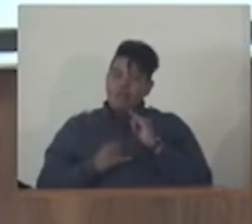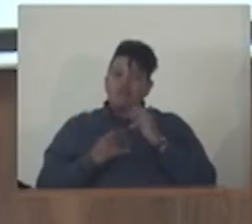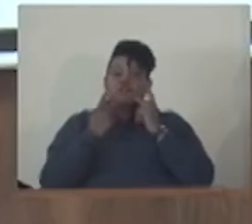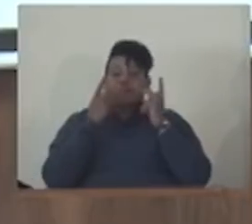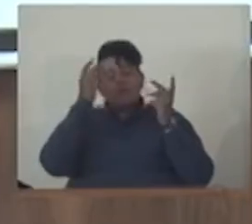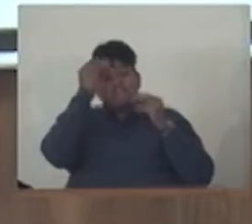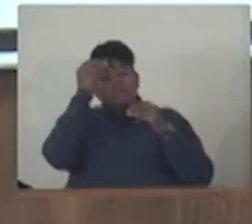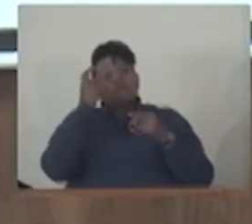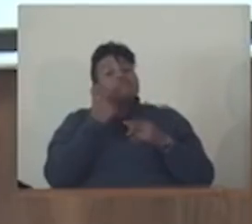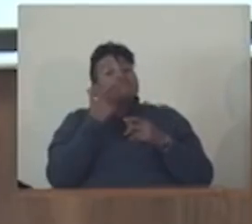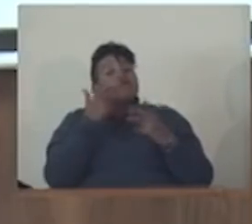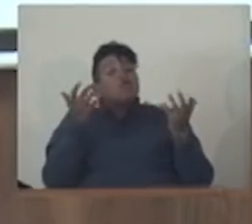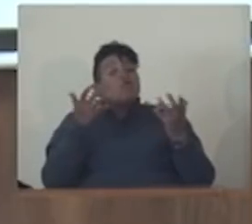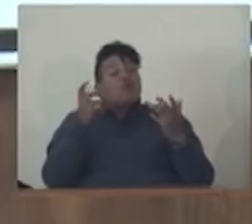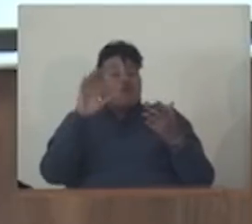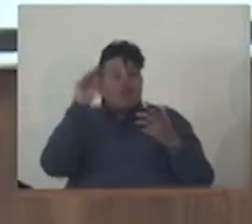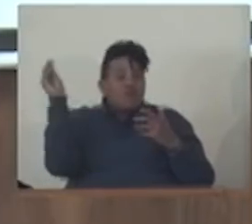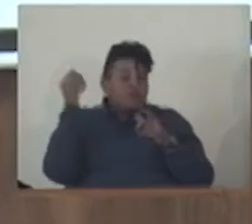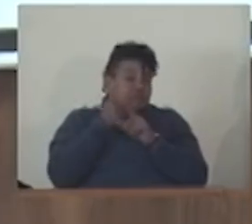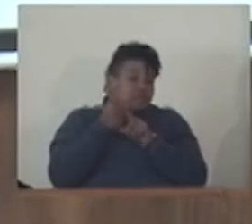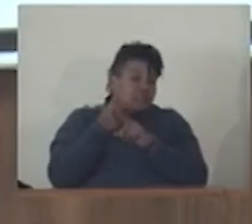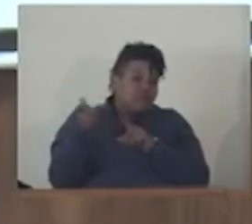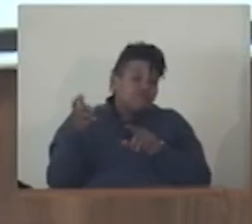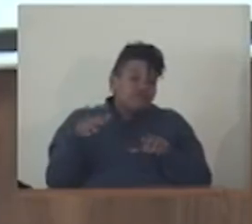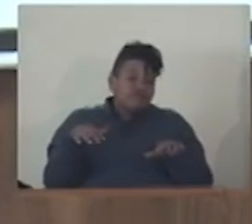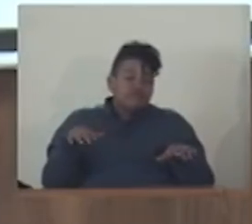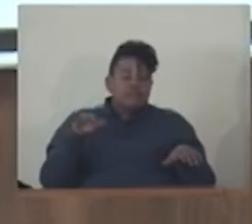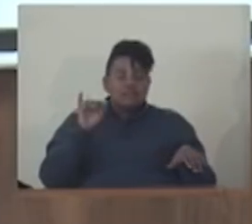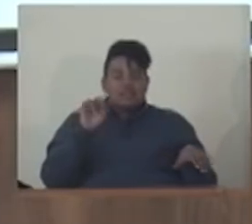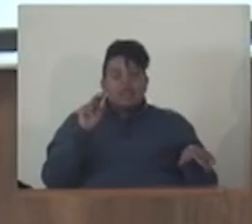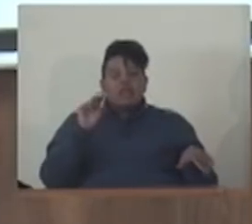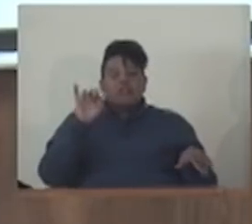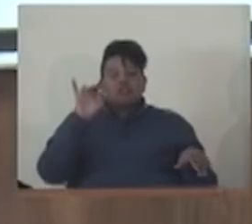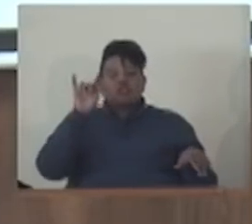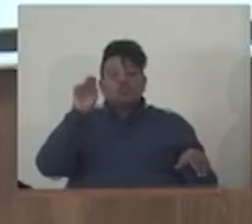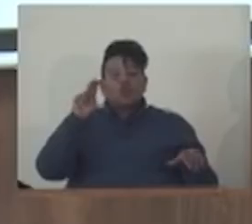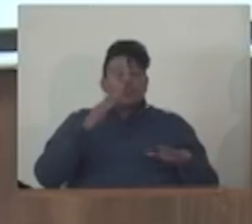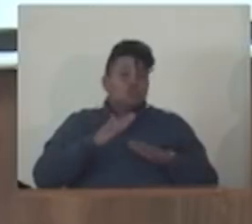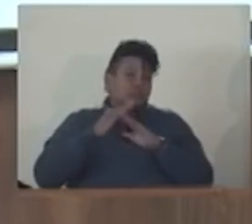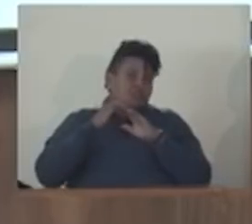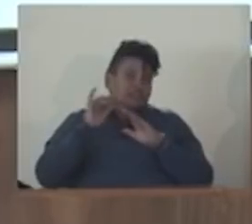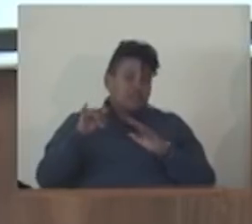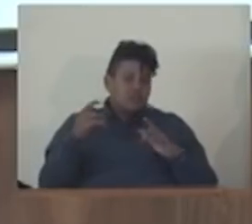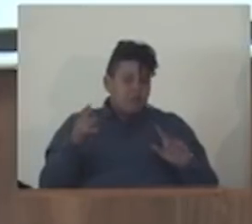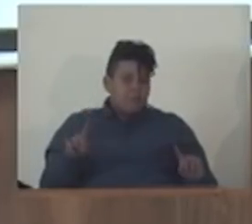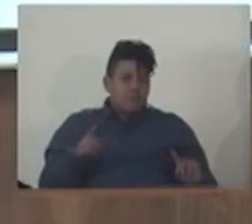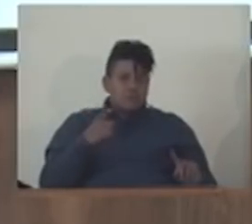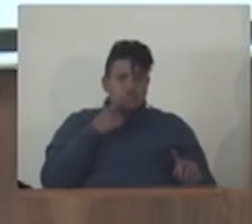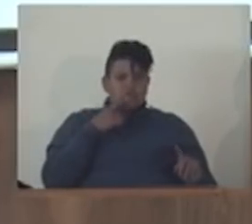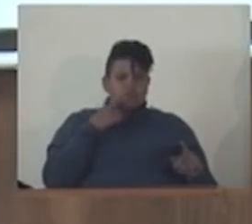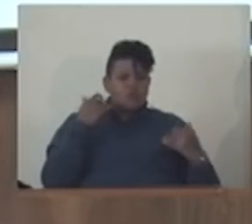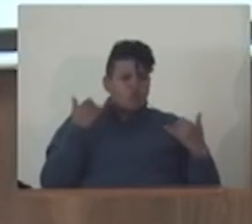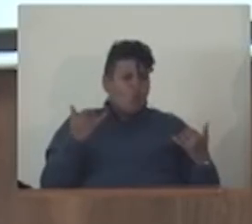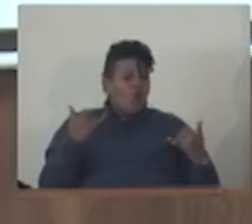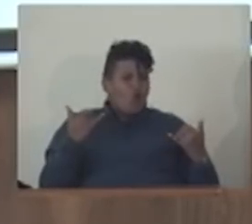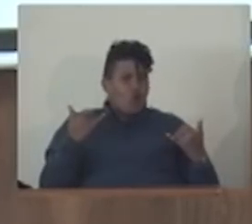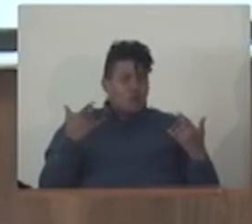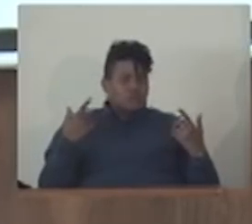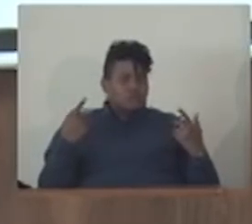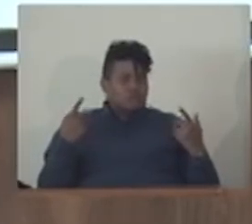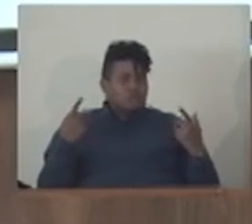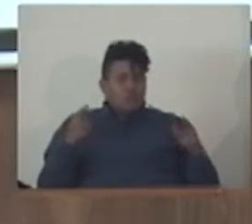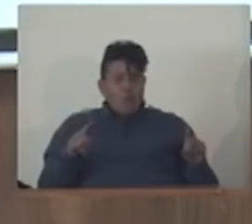fall under the Ministry of Science, Energy and Technology. The Auditor General, Major Organized Crime